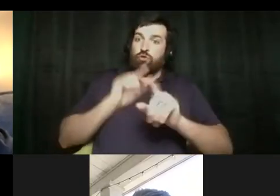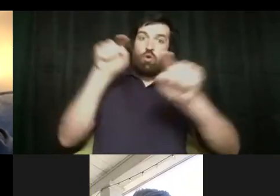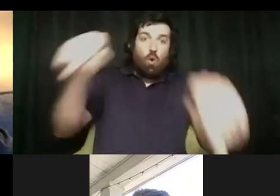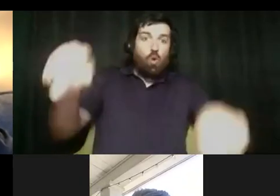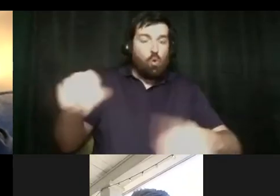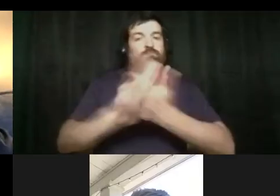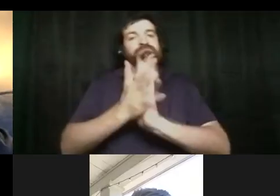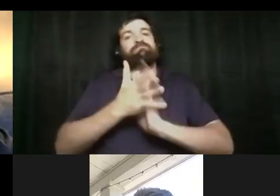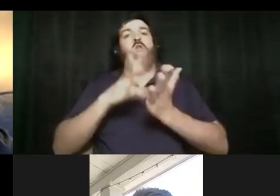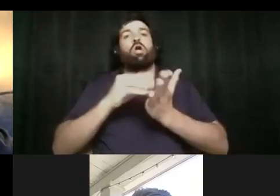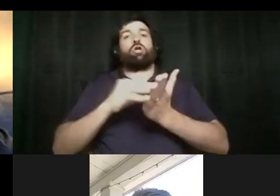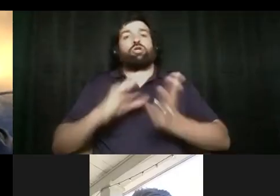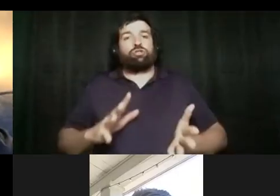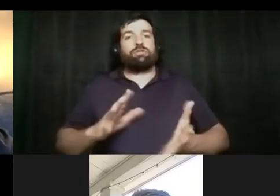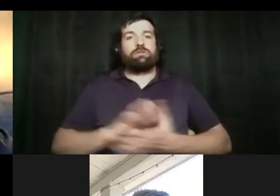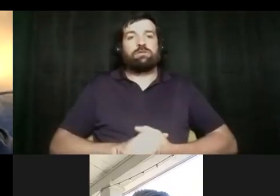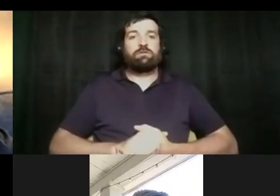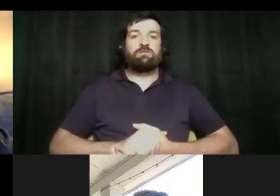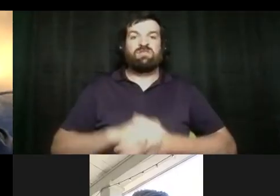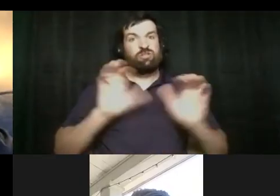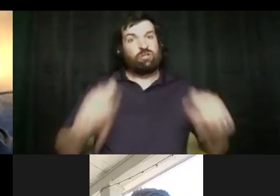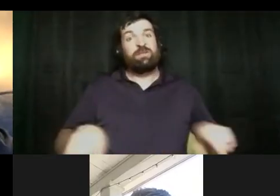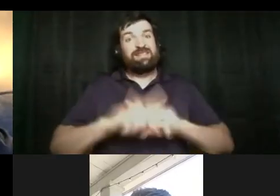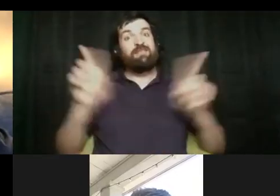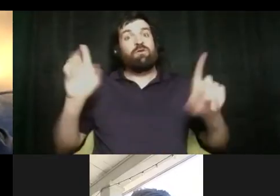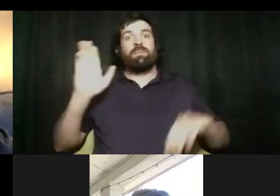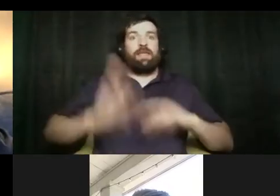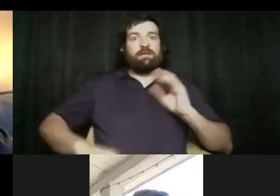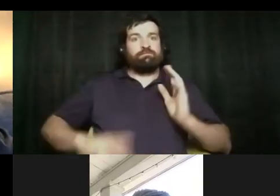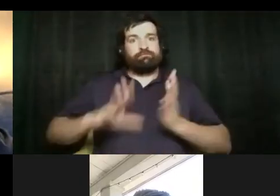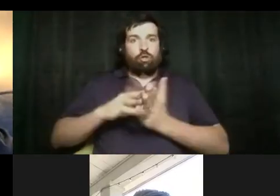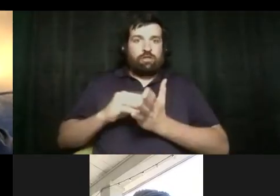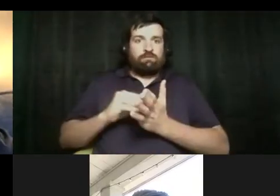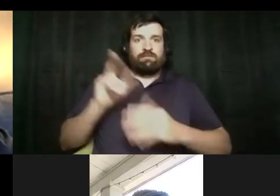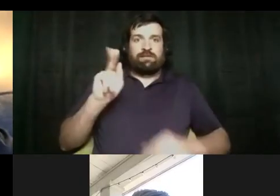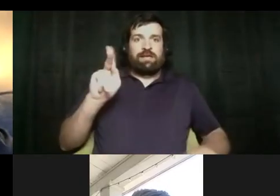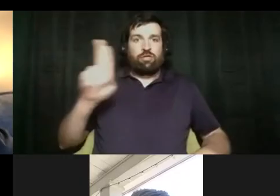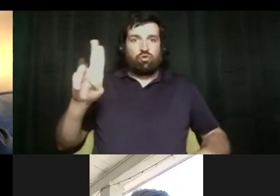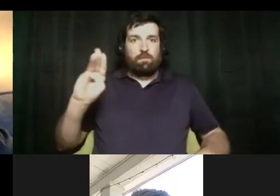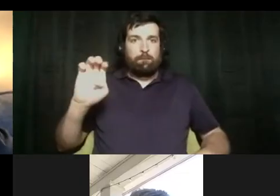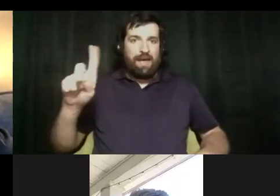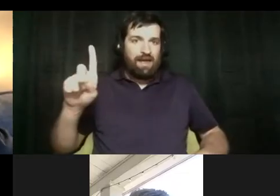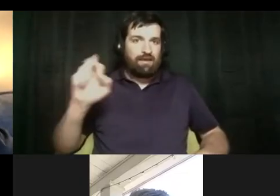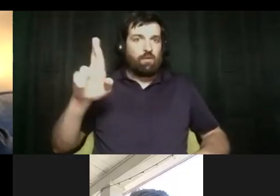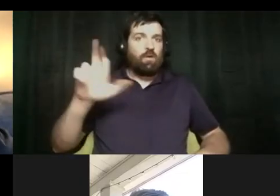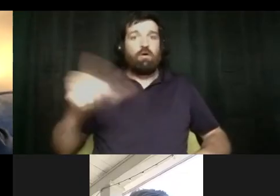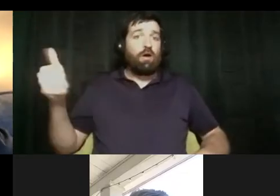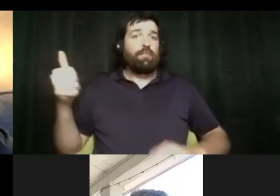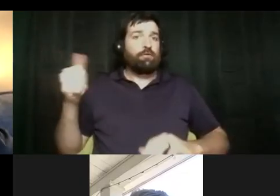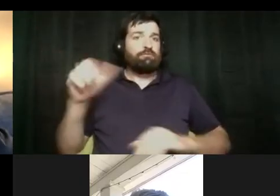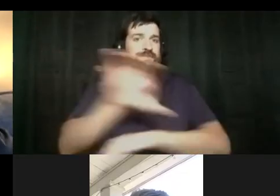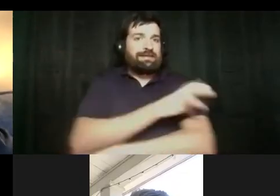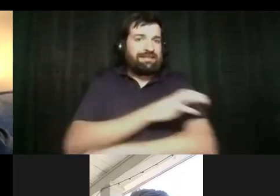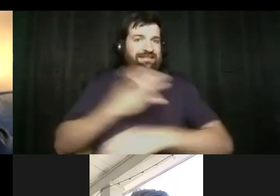which certainly is different. It could be quite different than learning at KU Med or in some of our other partner clinics here in